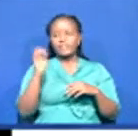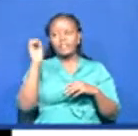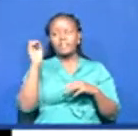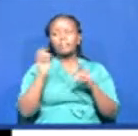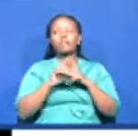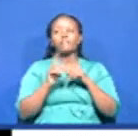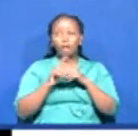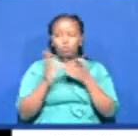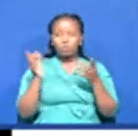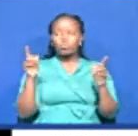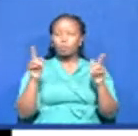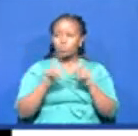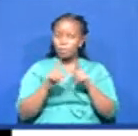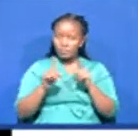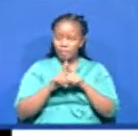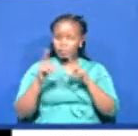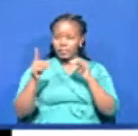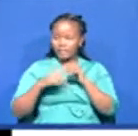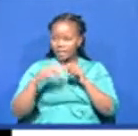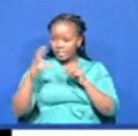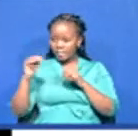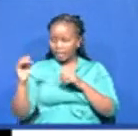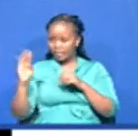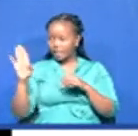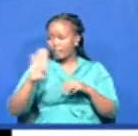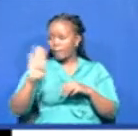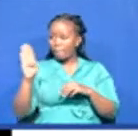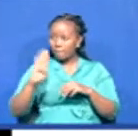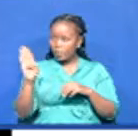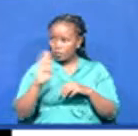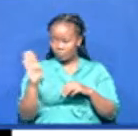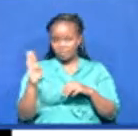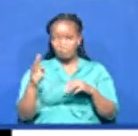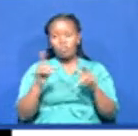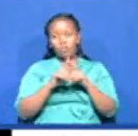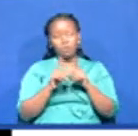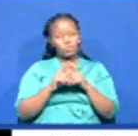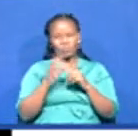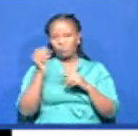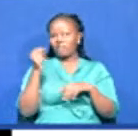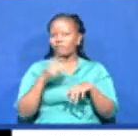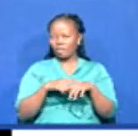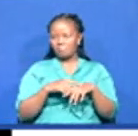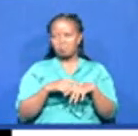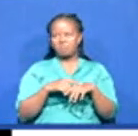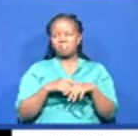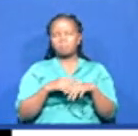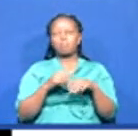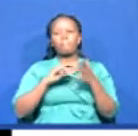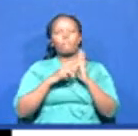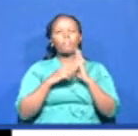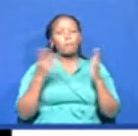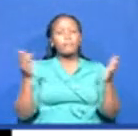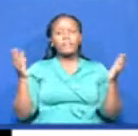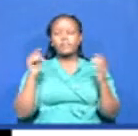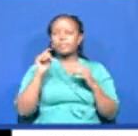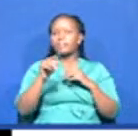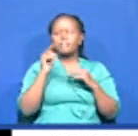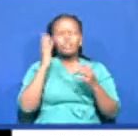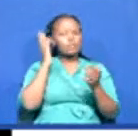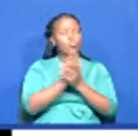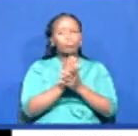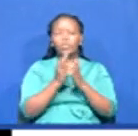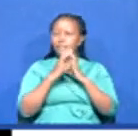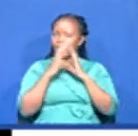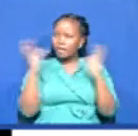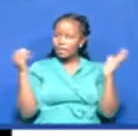saying 600 billion, five times you said the size of Kenya. So this is a war really that must be